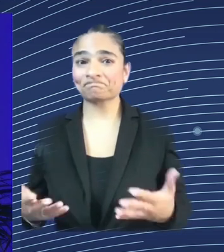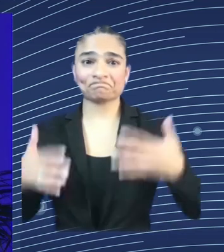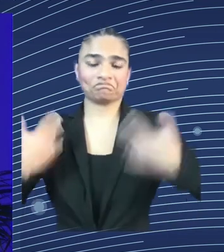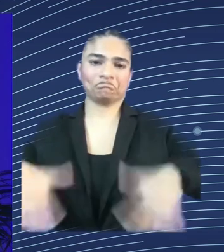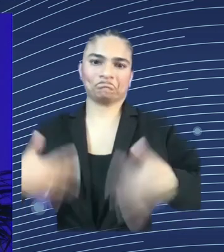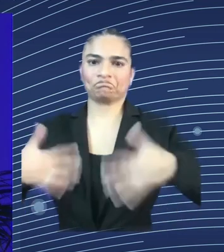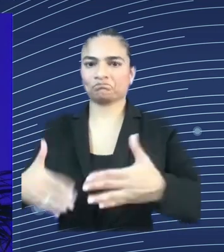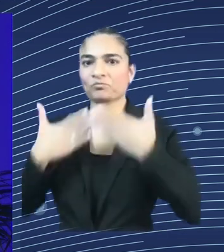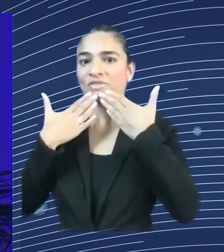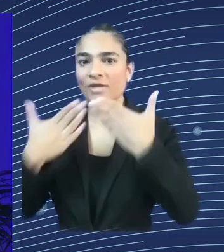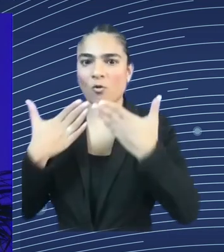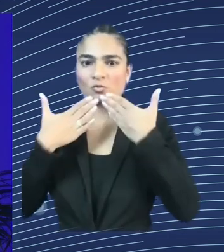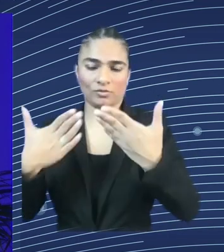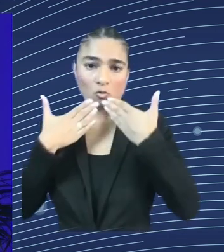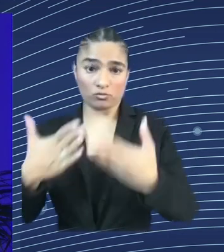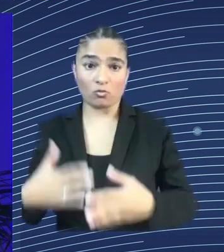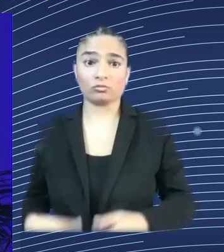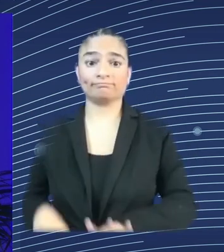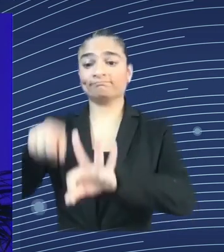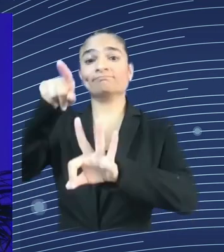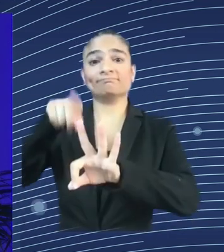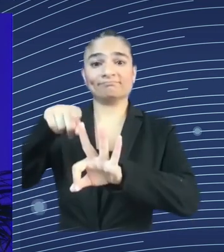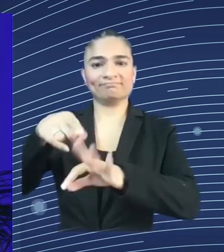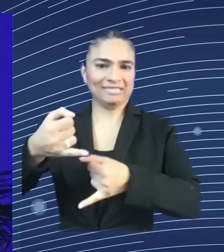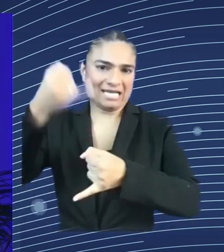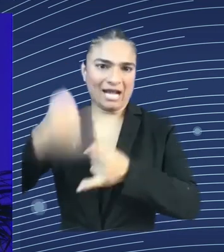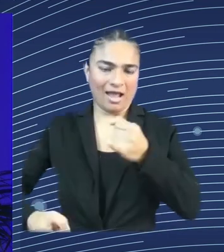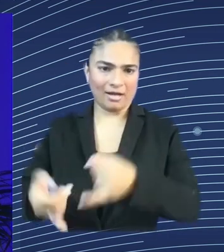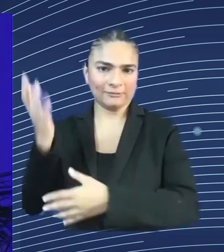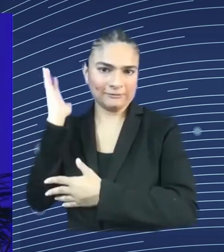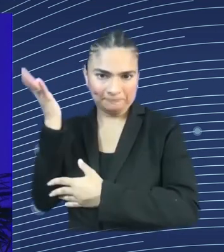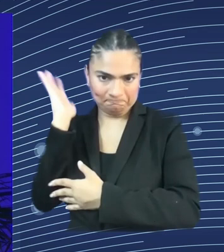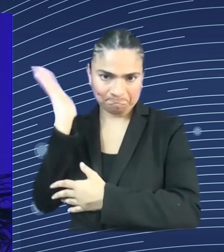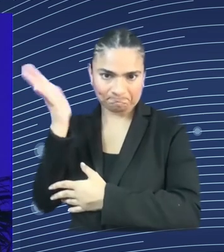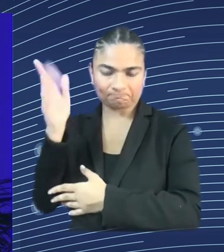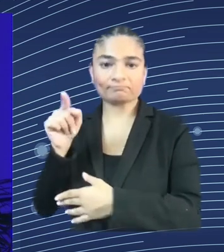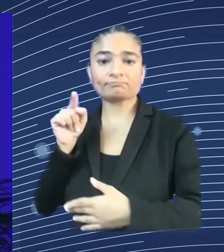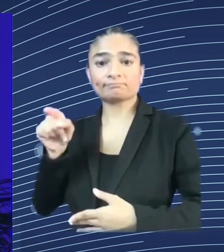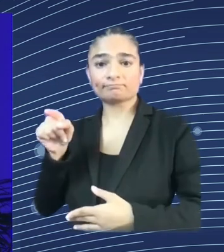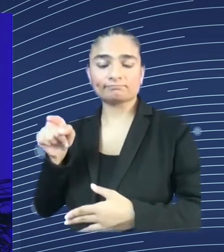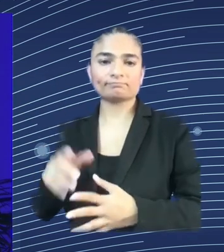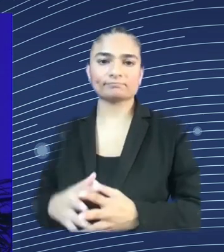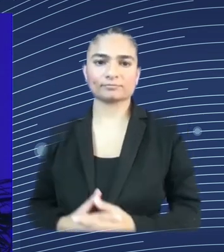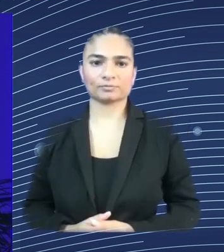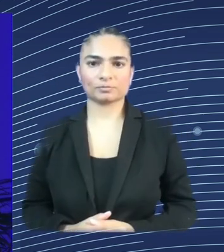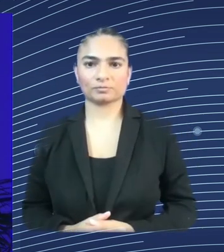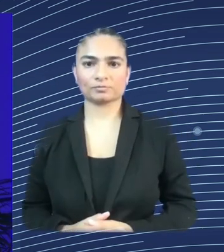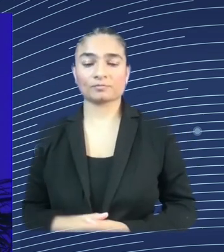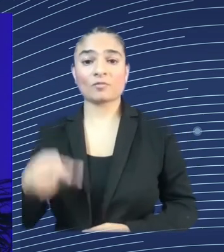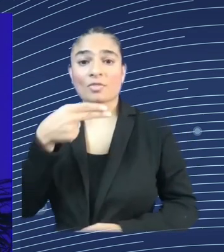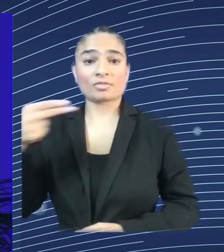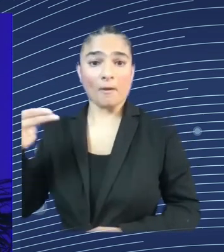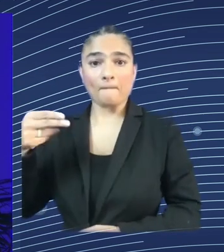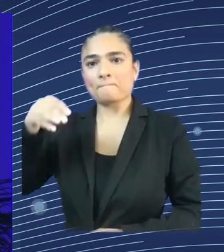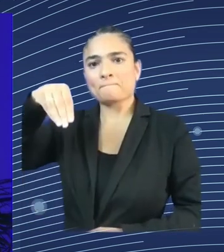IAB, the Institute of Employment Research, which is part of the German Federal Employment Agency. And she's